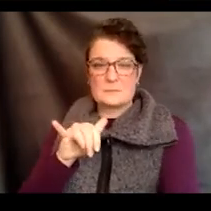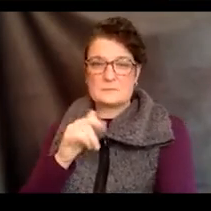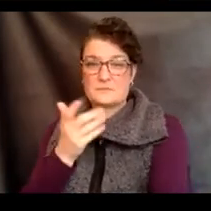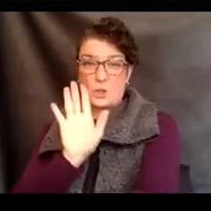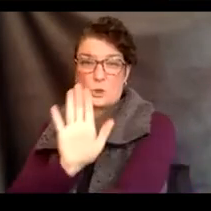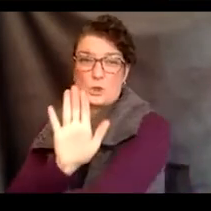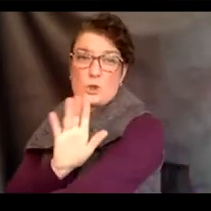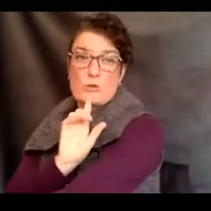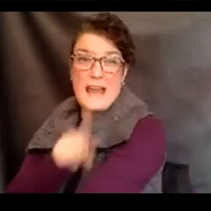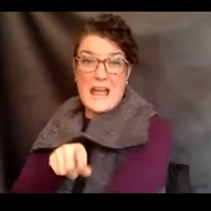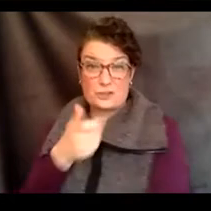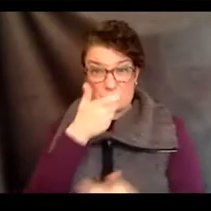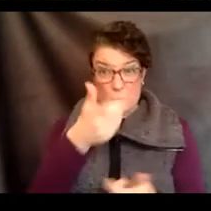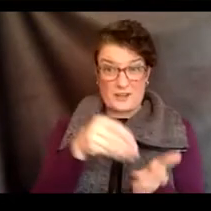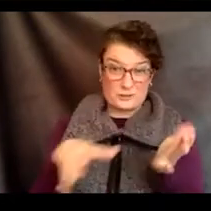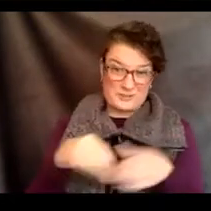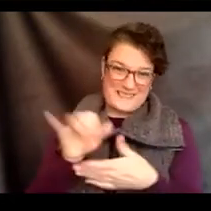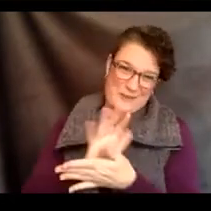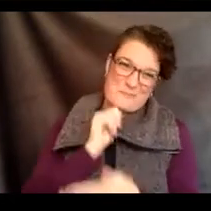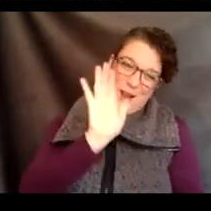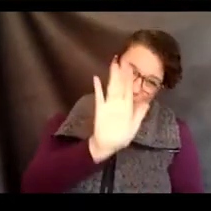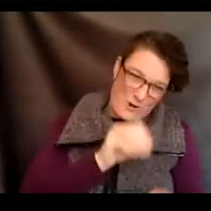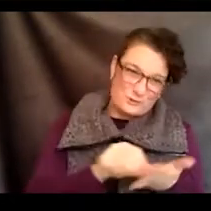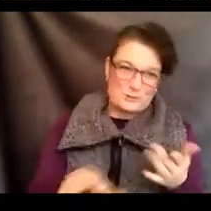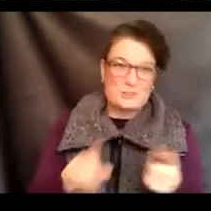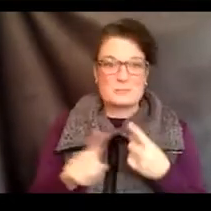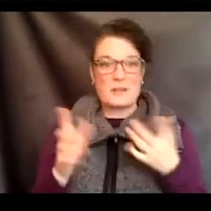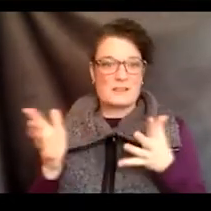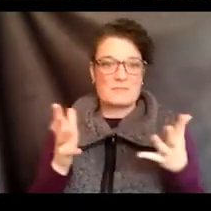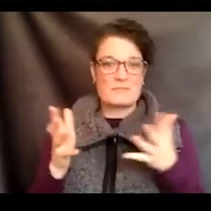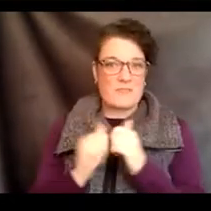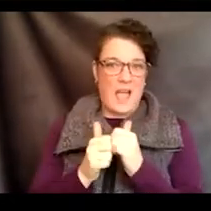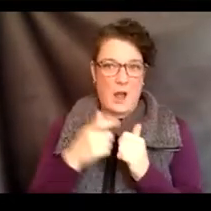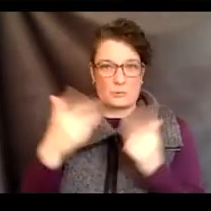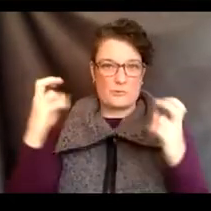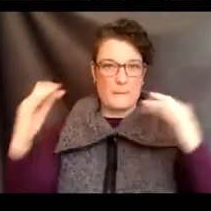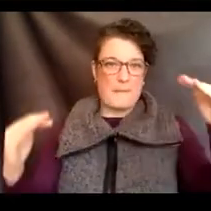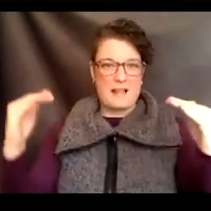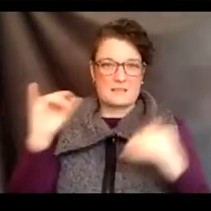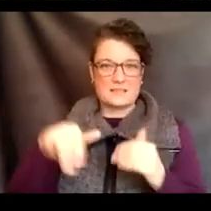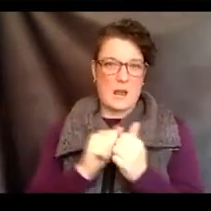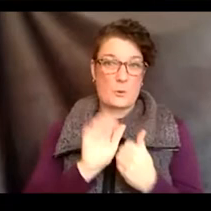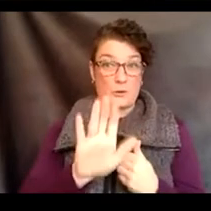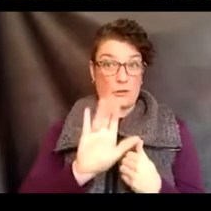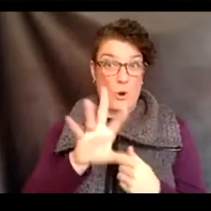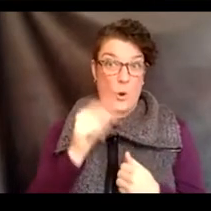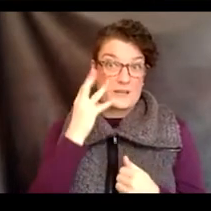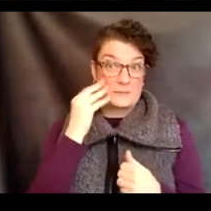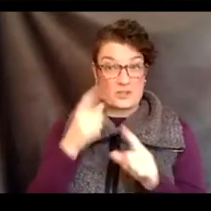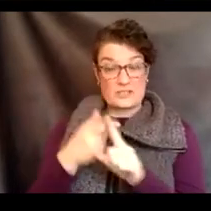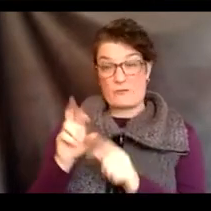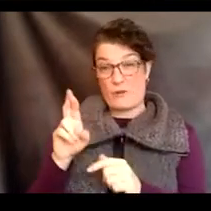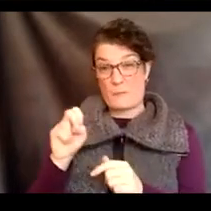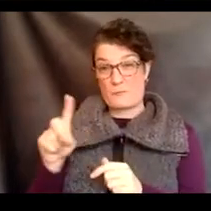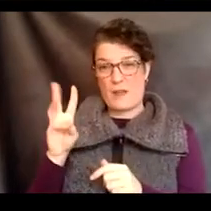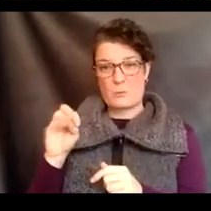watching the students in the film, knowing, you know, they're not your students, and kind of how you kind of balance that with your experience at Redwood, you know, sort